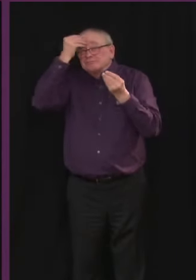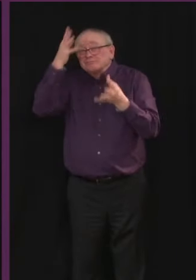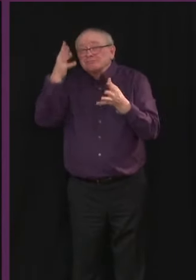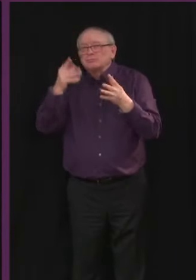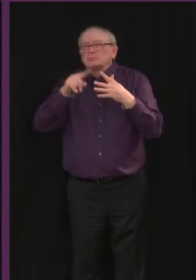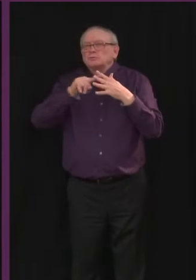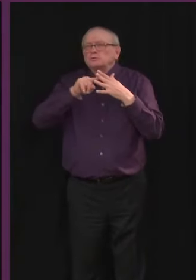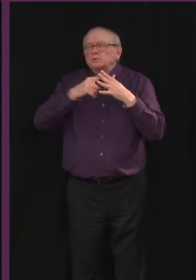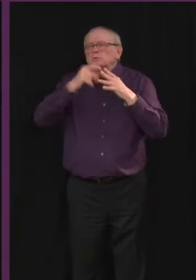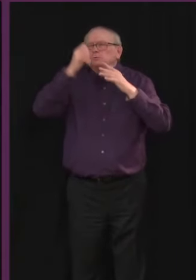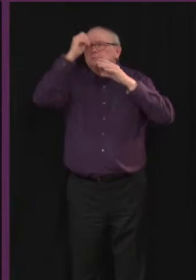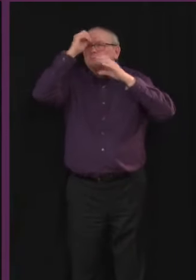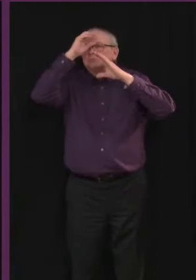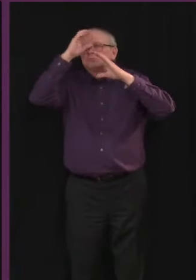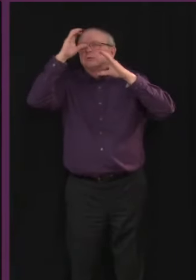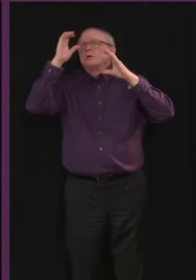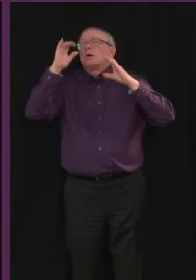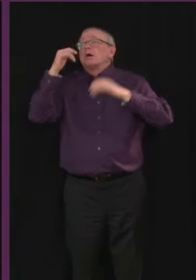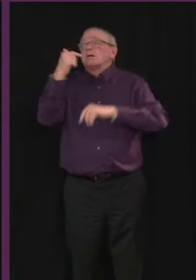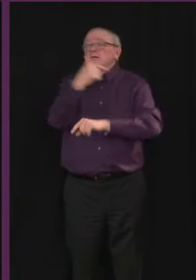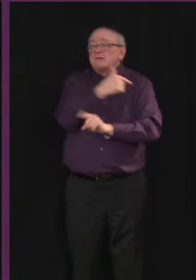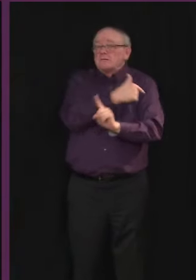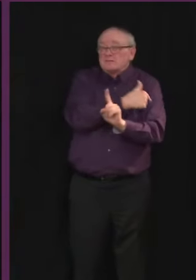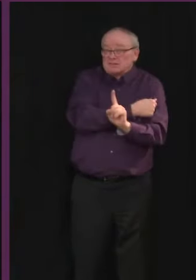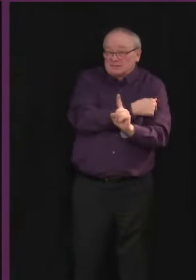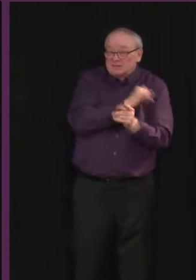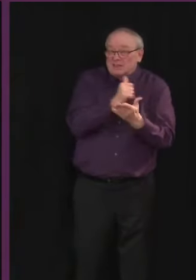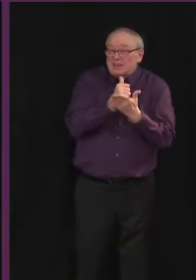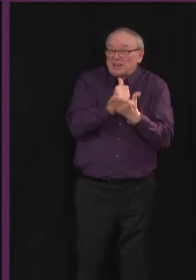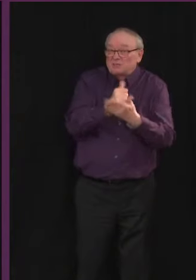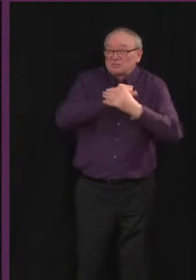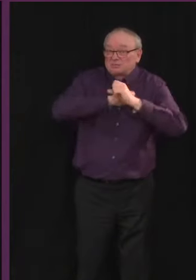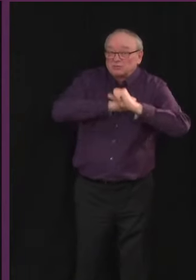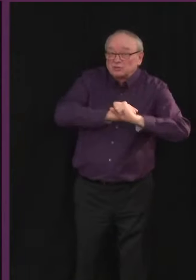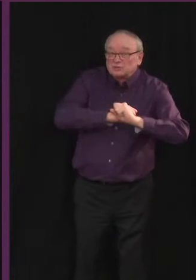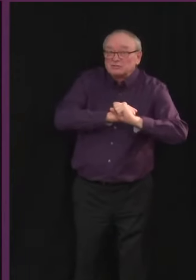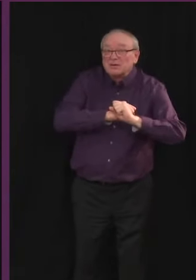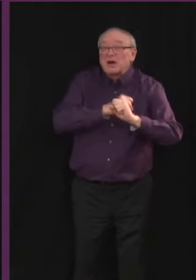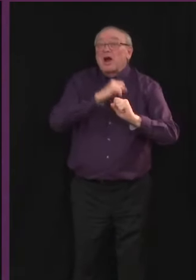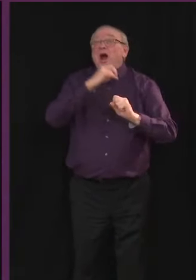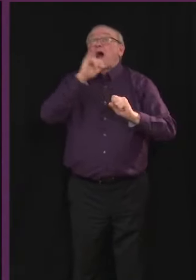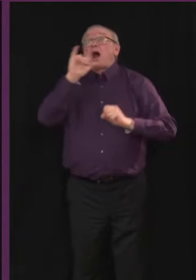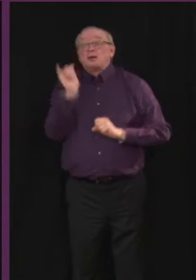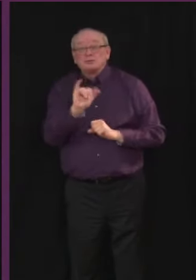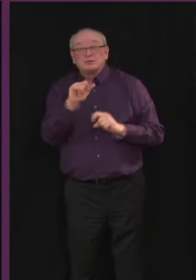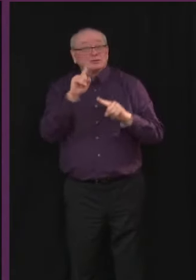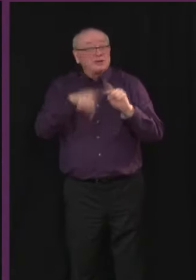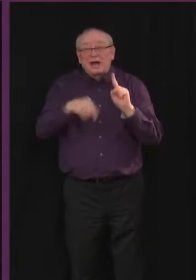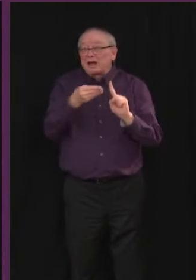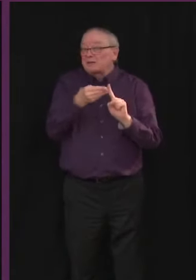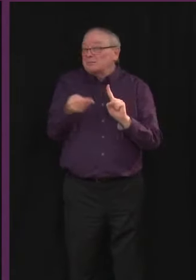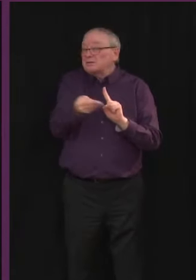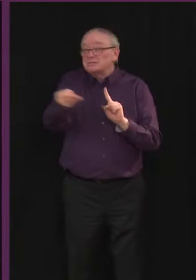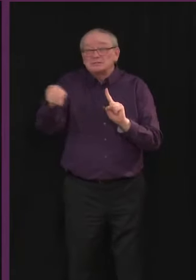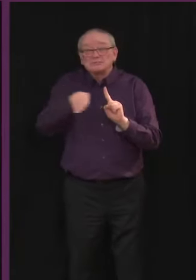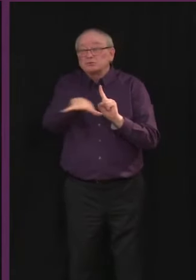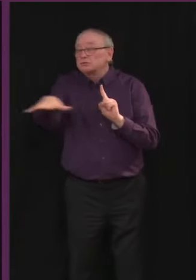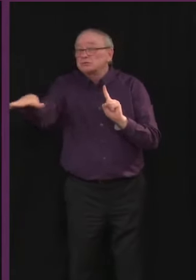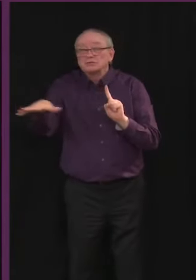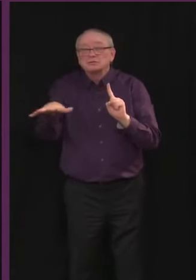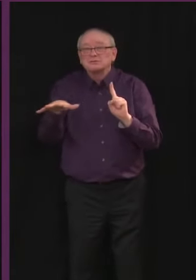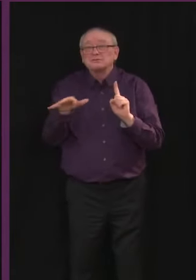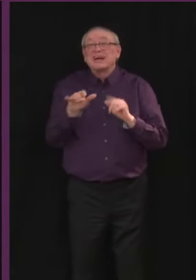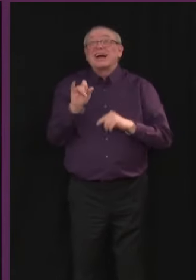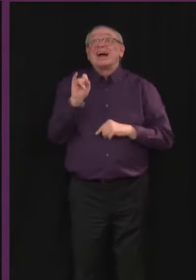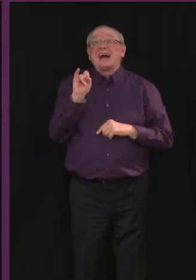infection for the person who's vaccinated, but also protecting that person from spreading to others, that we will be able to adjust